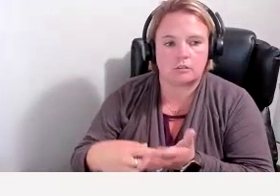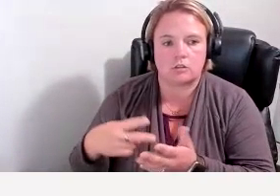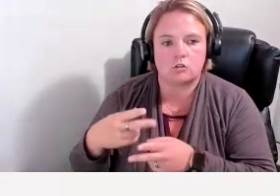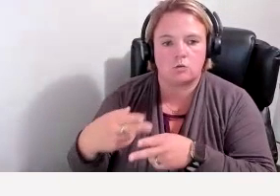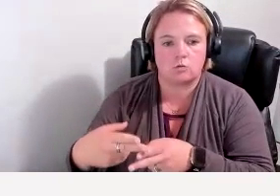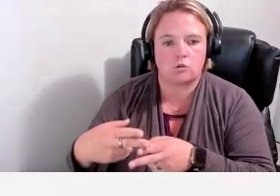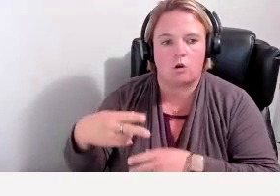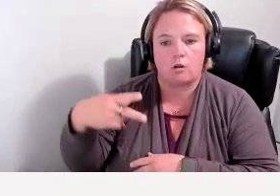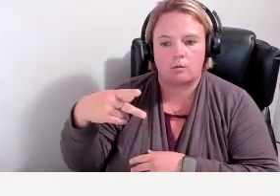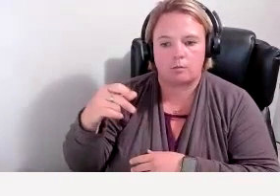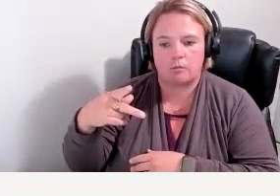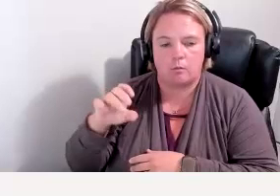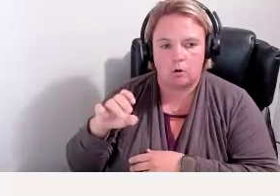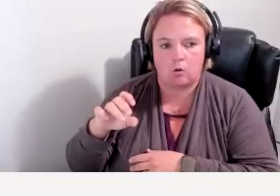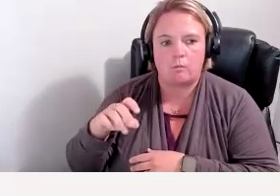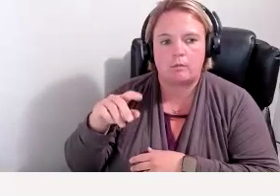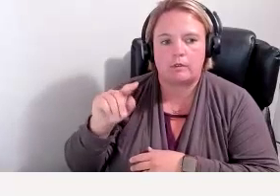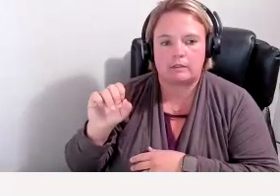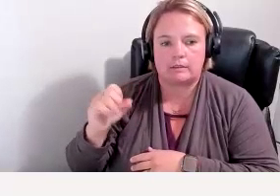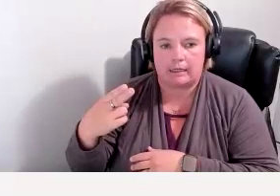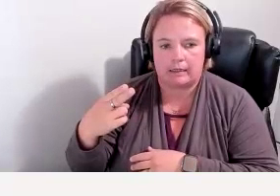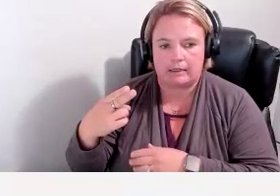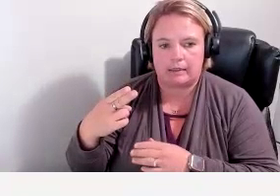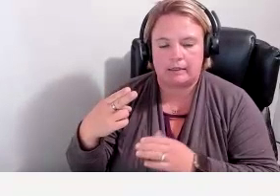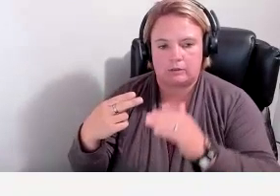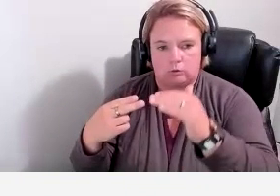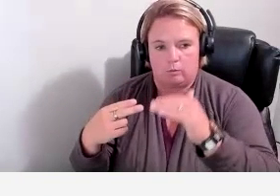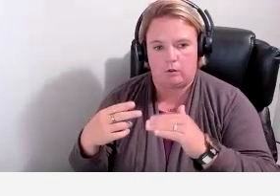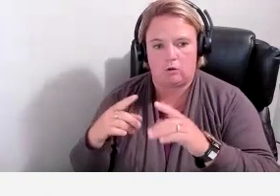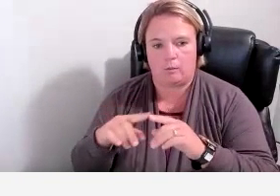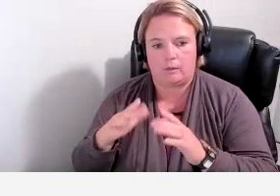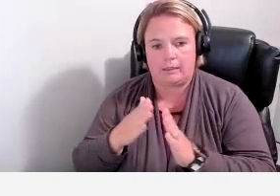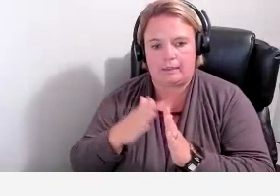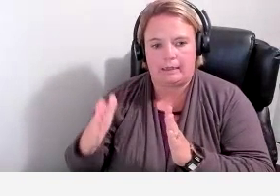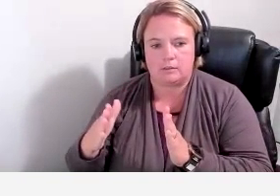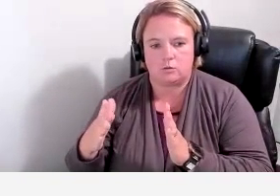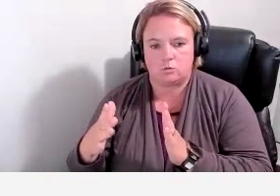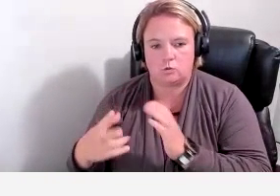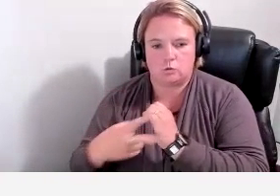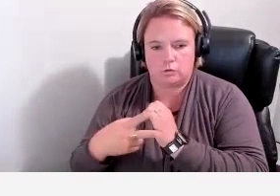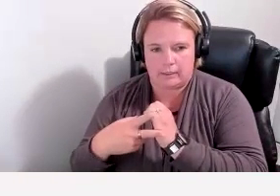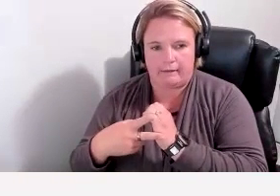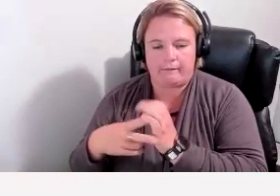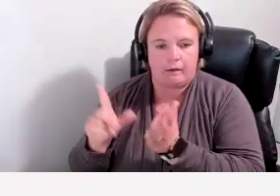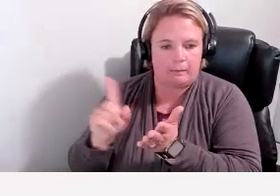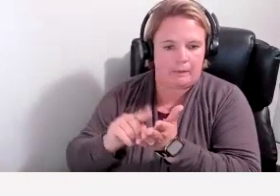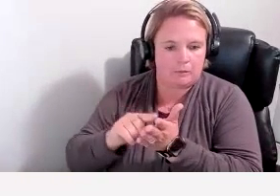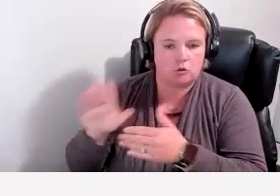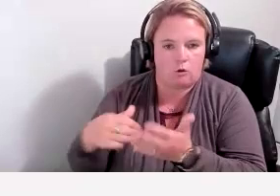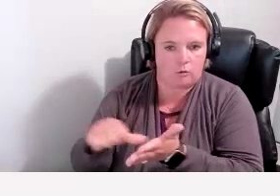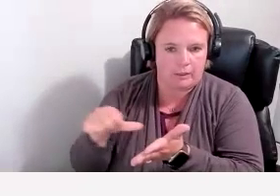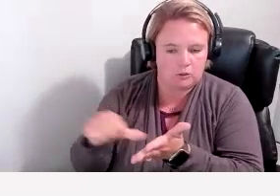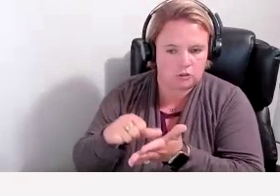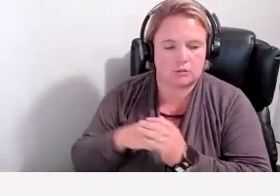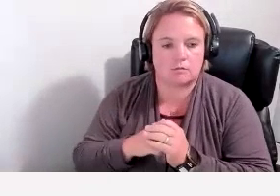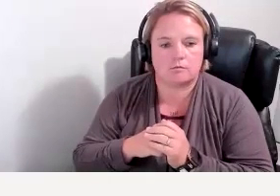is below the Canvas accessibility icon, but next to where you can save and publish your pages. So